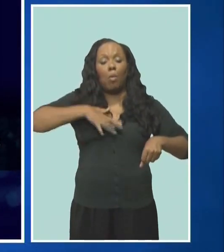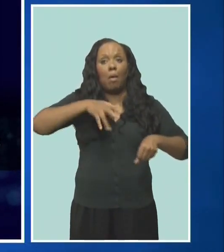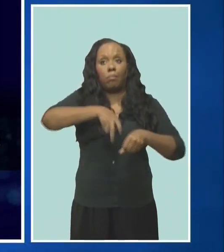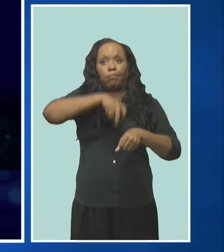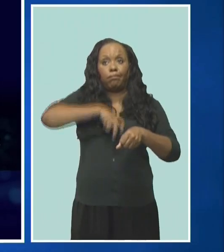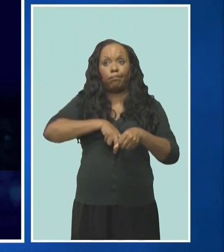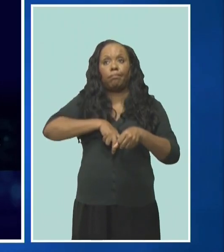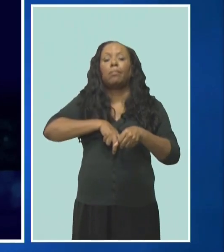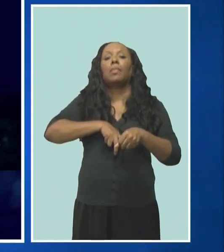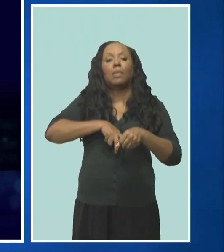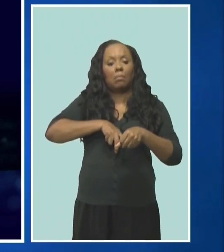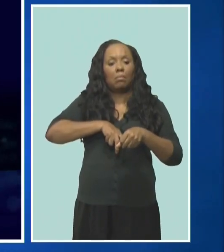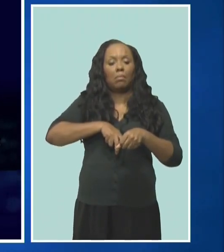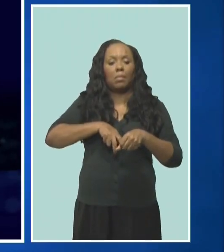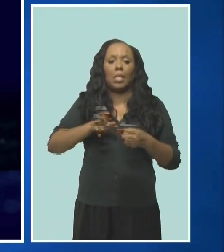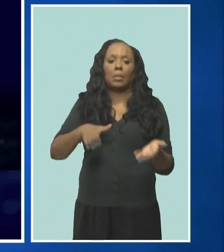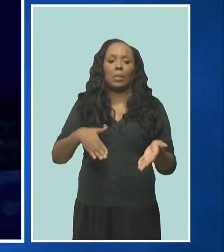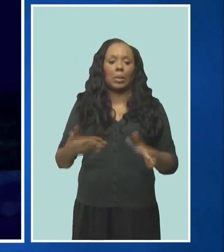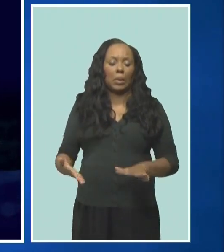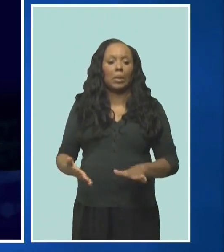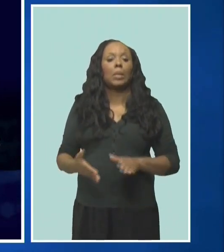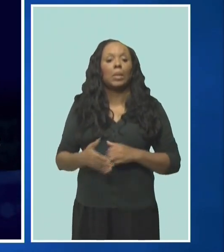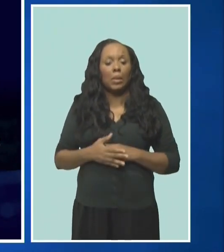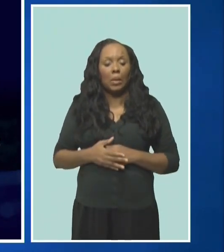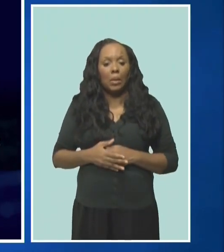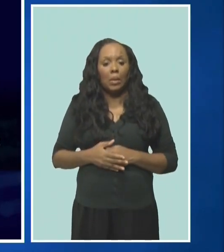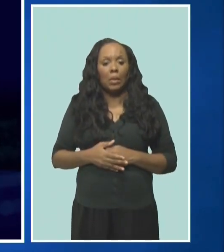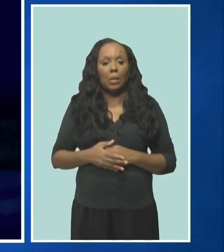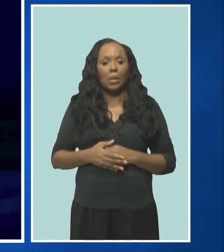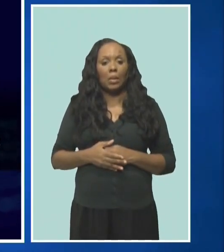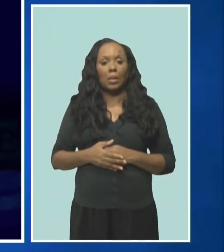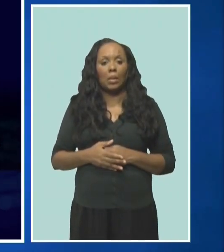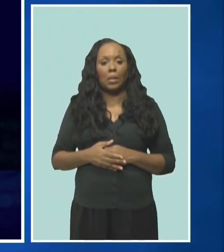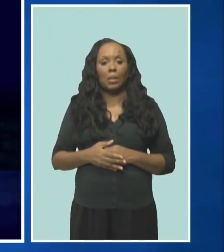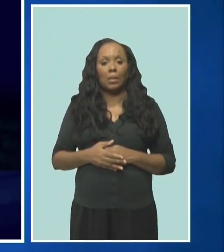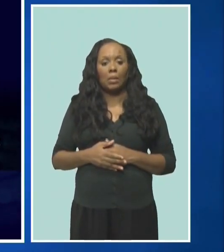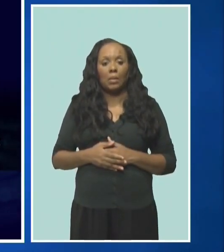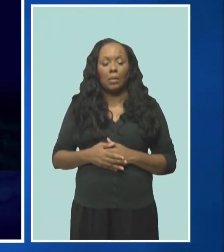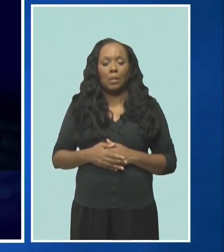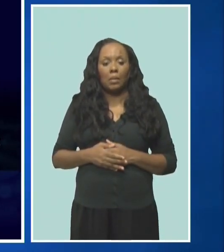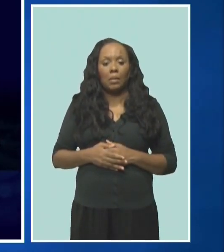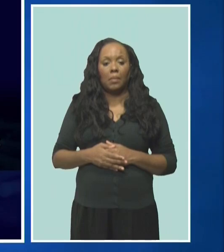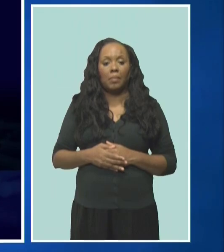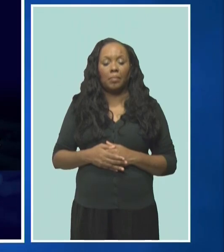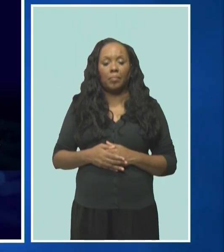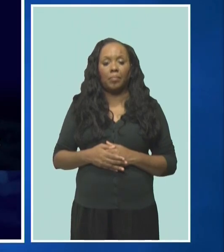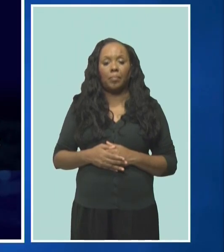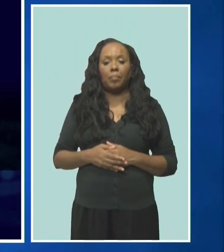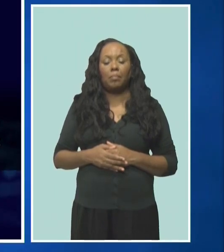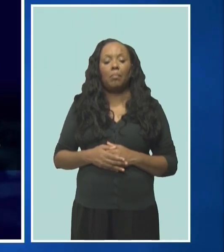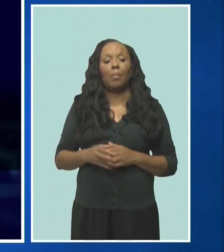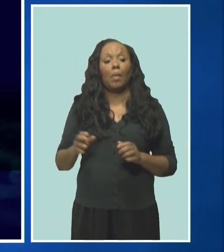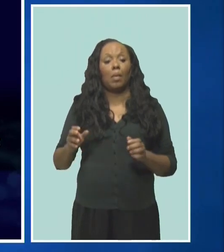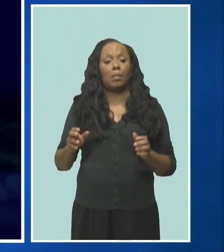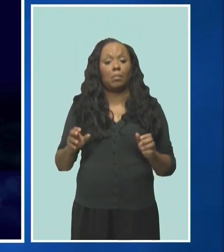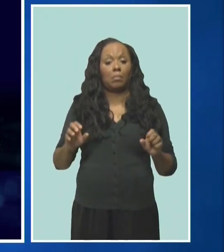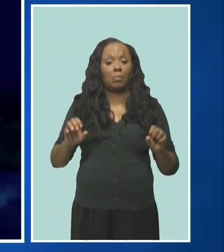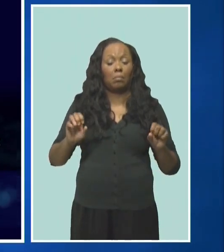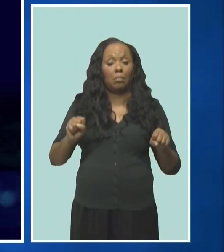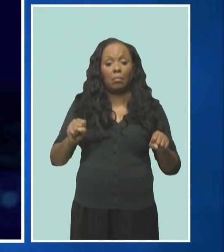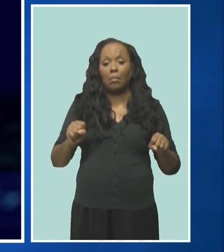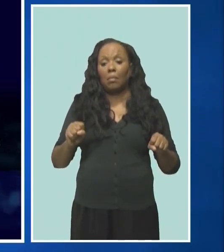pillion rider who is now deceased, obviously on the rear of the motorbike. They became involved in a collision with